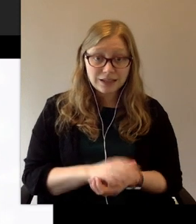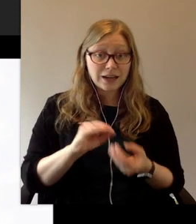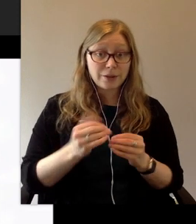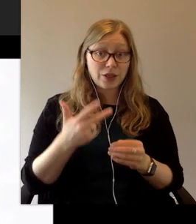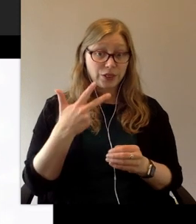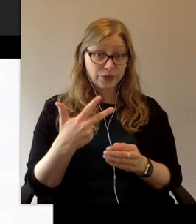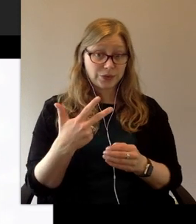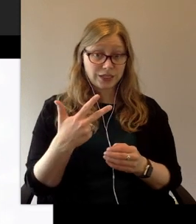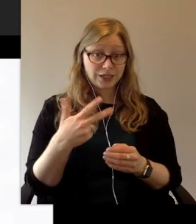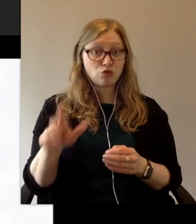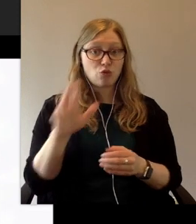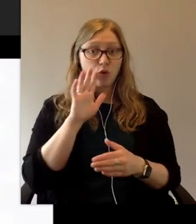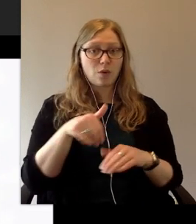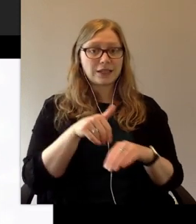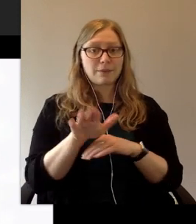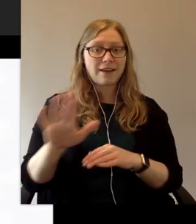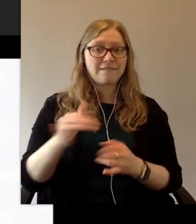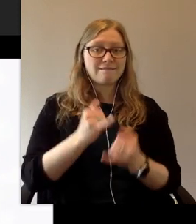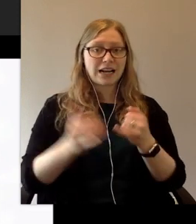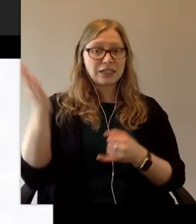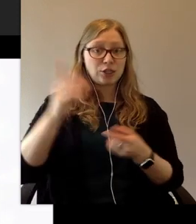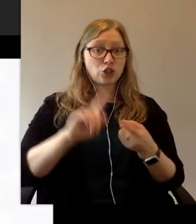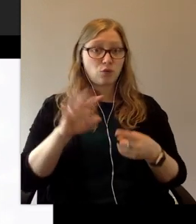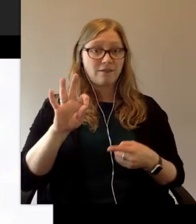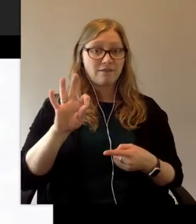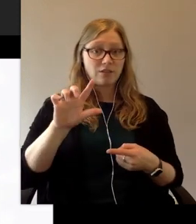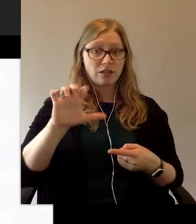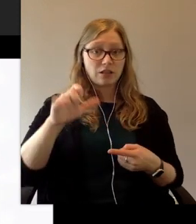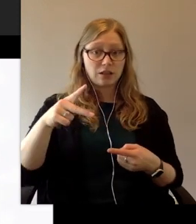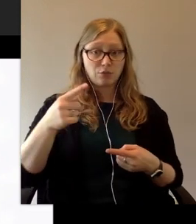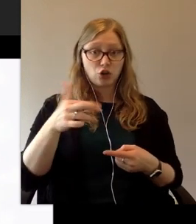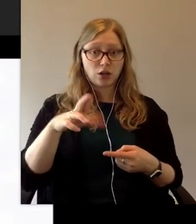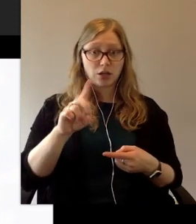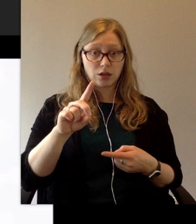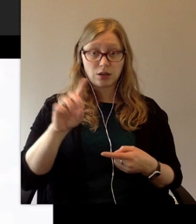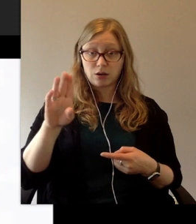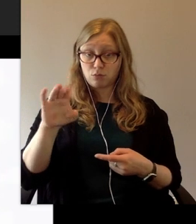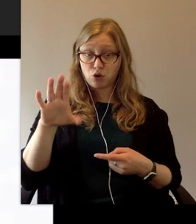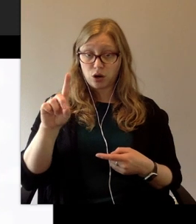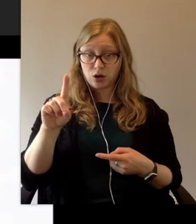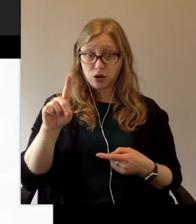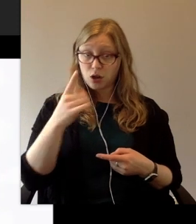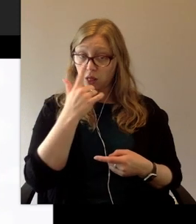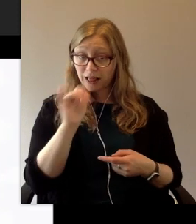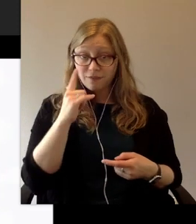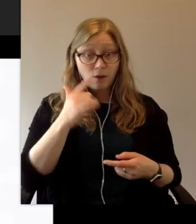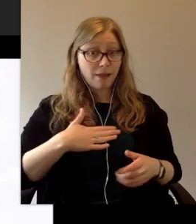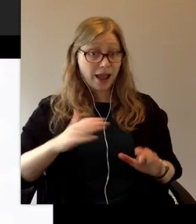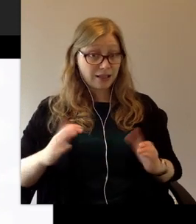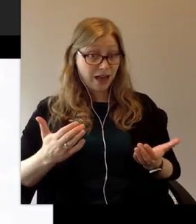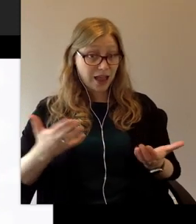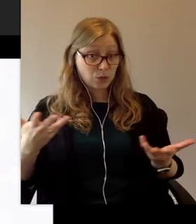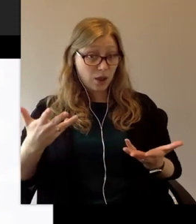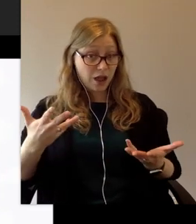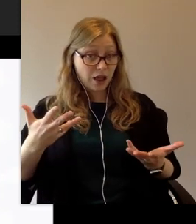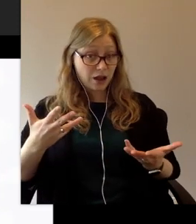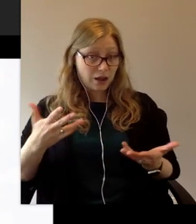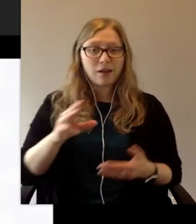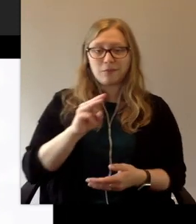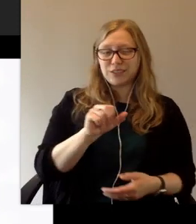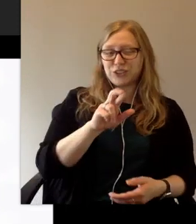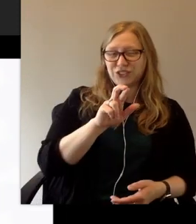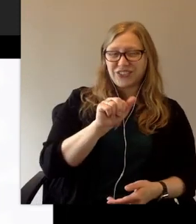going to submit your final speech to the Flipgrid board. So this is what the Flipgrid board looks like for my class. Ms. Radcliffe will have a different